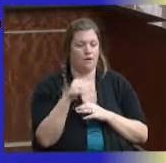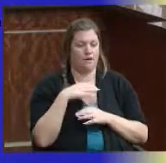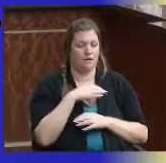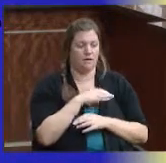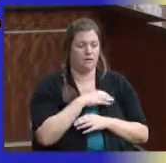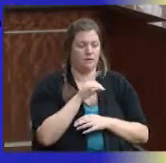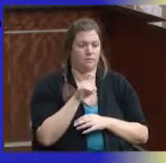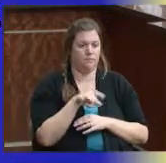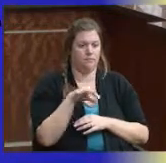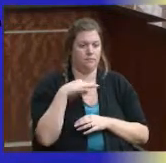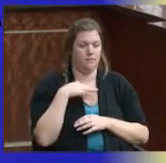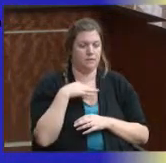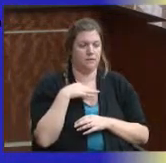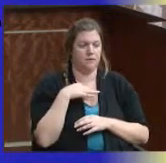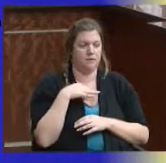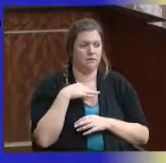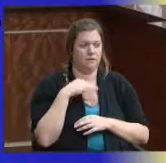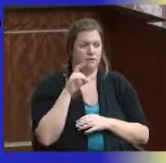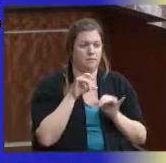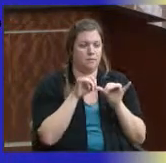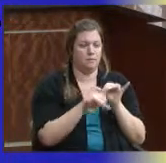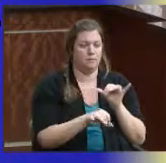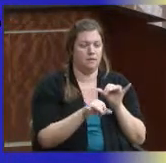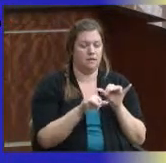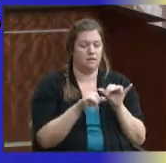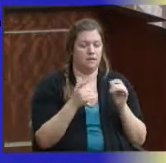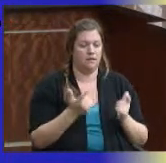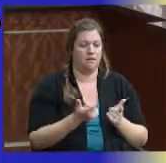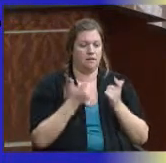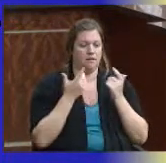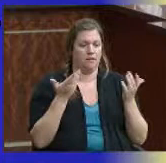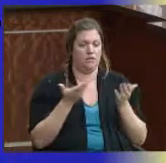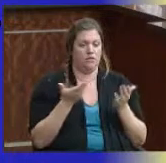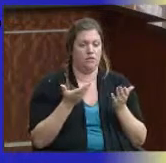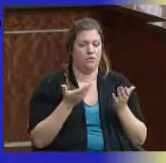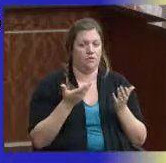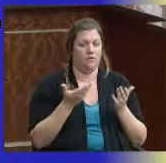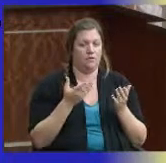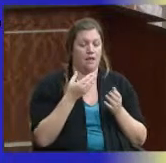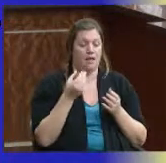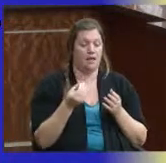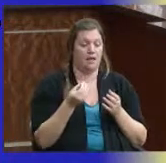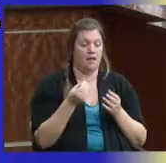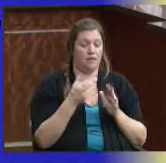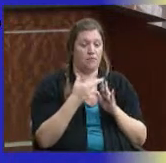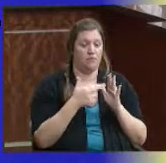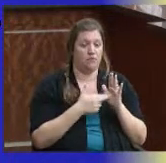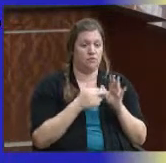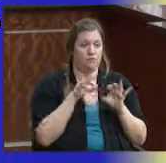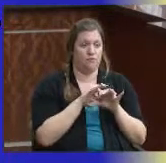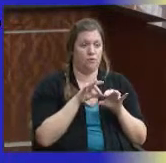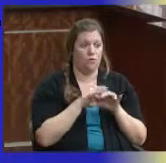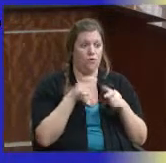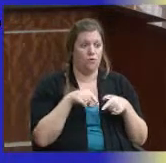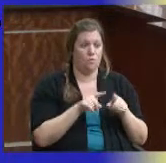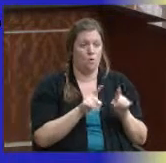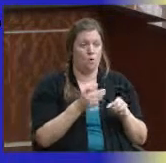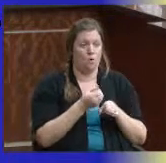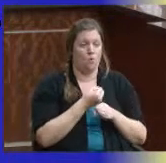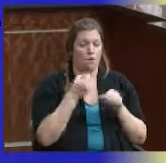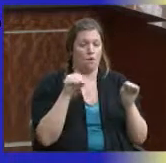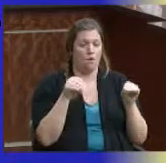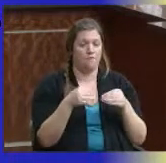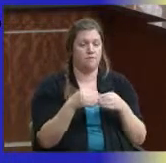members elected from a ward must remain a resident of the ward and a registered voter while holding